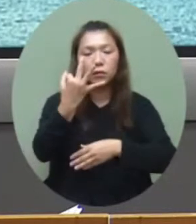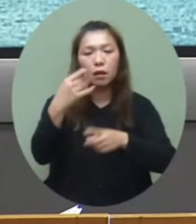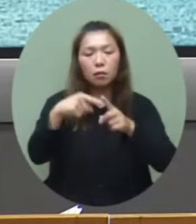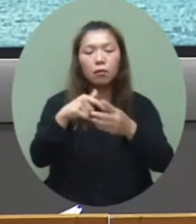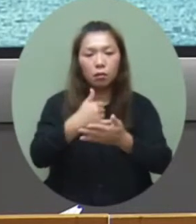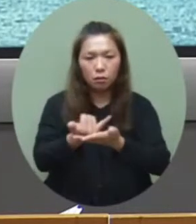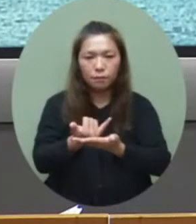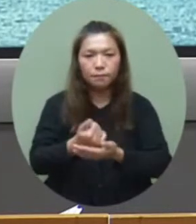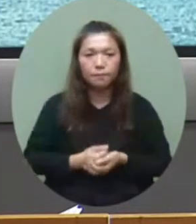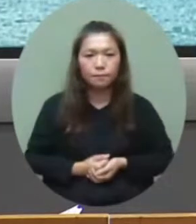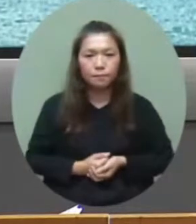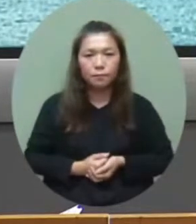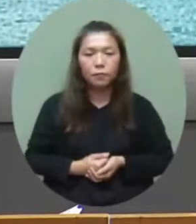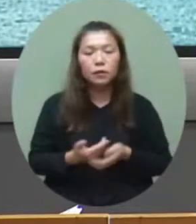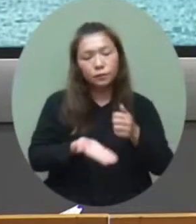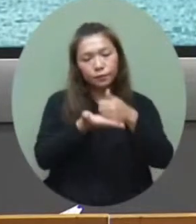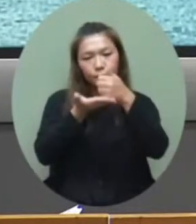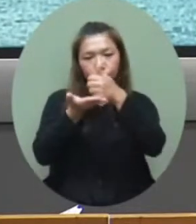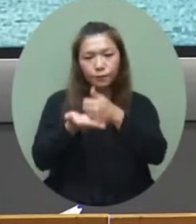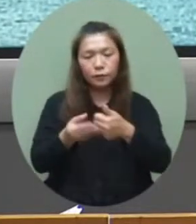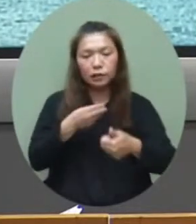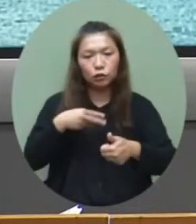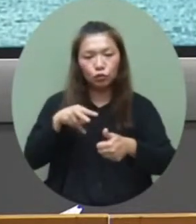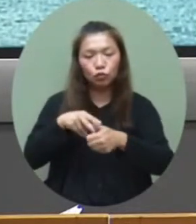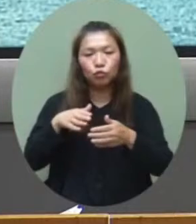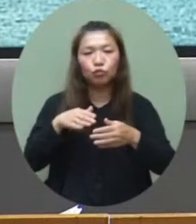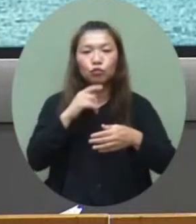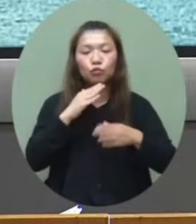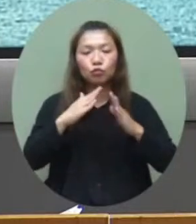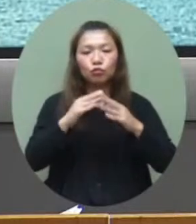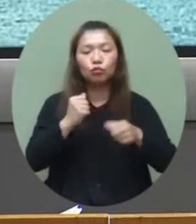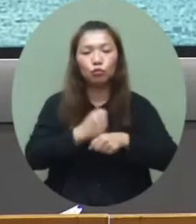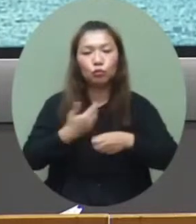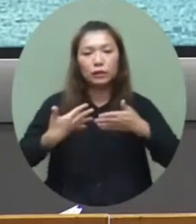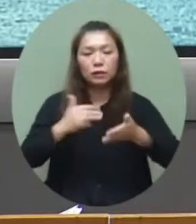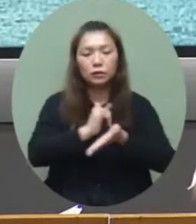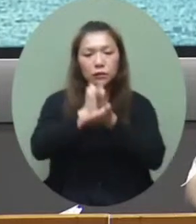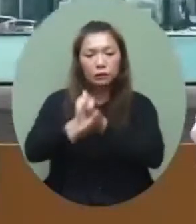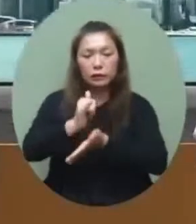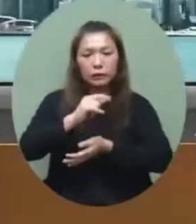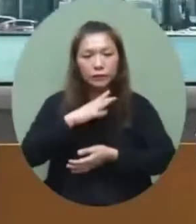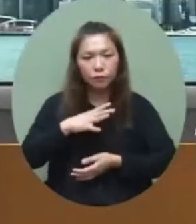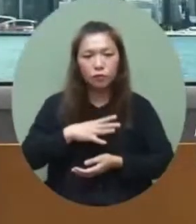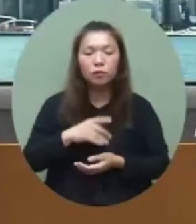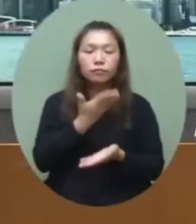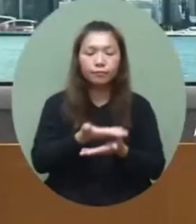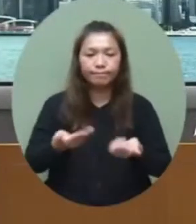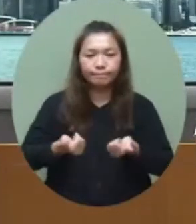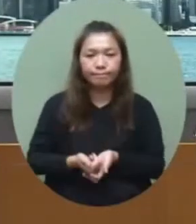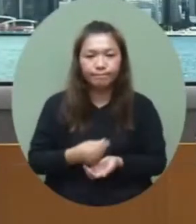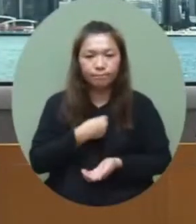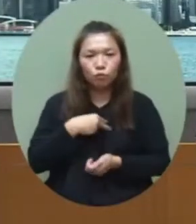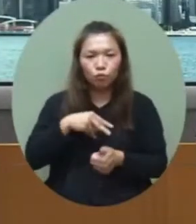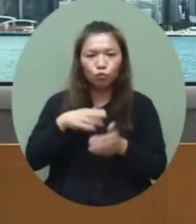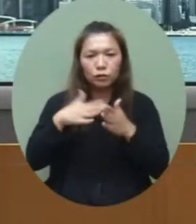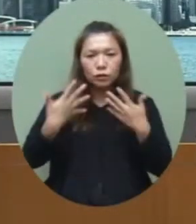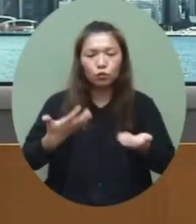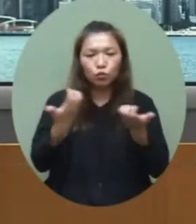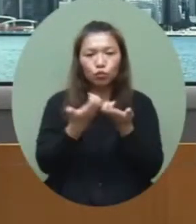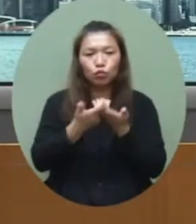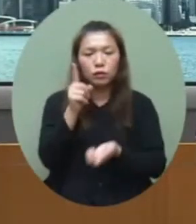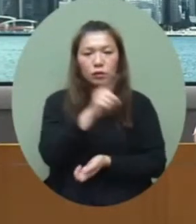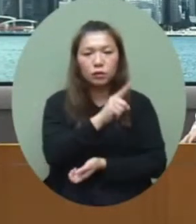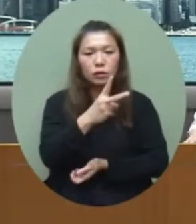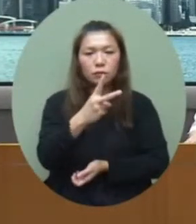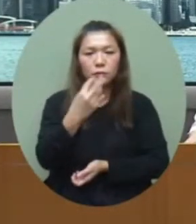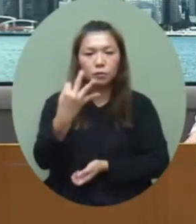HA reported 3 death cases. I'll give the floor to the hospital authority to tell you more about the situation. Good